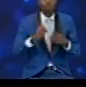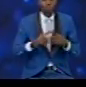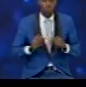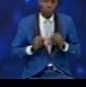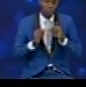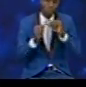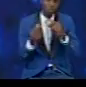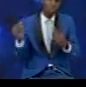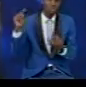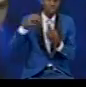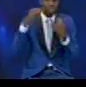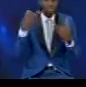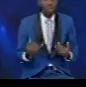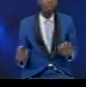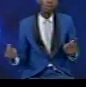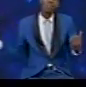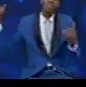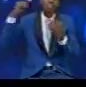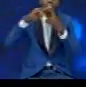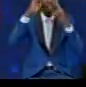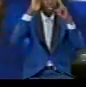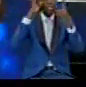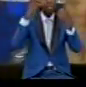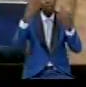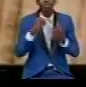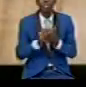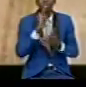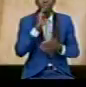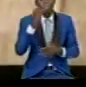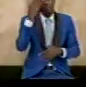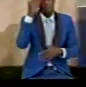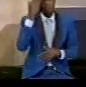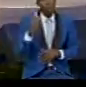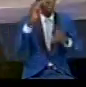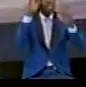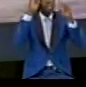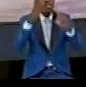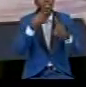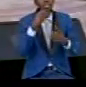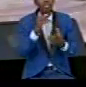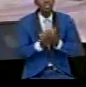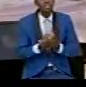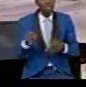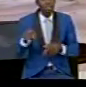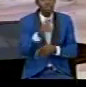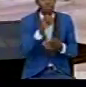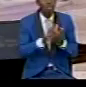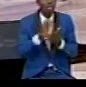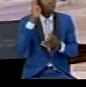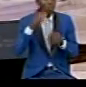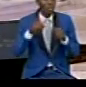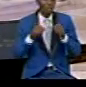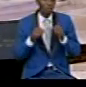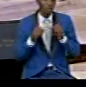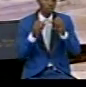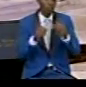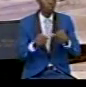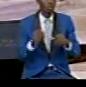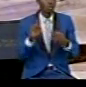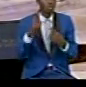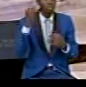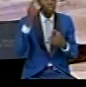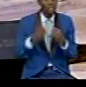and until he comes. That's why he said that he that shall endure unto the end,